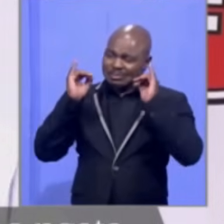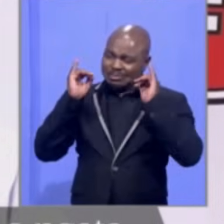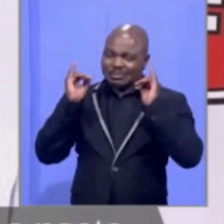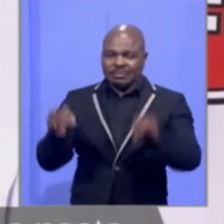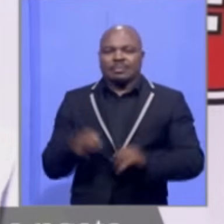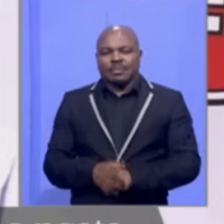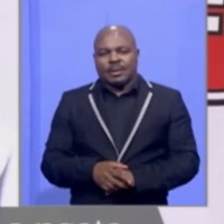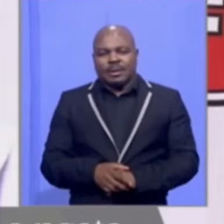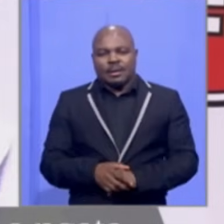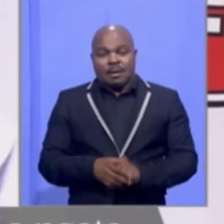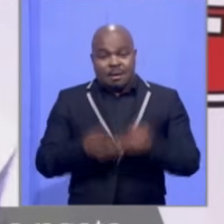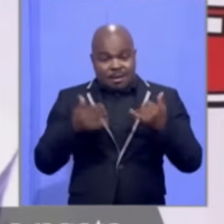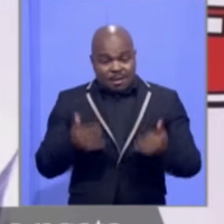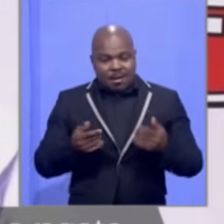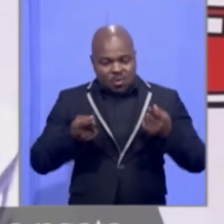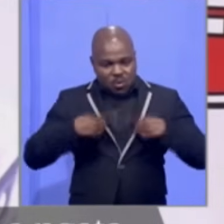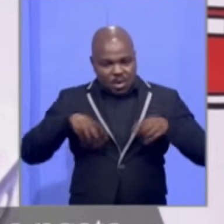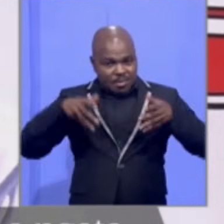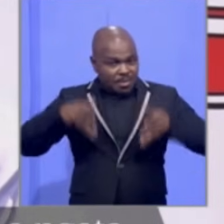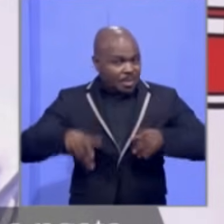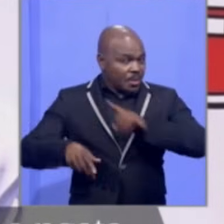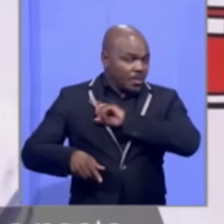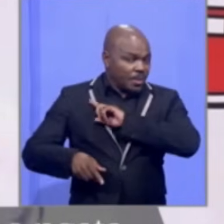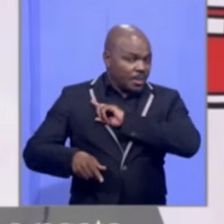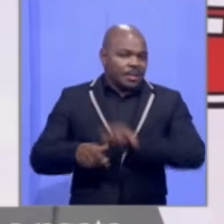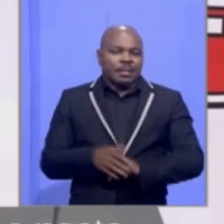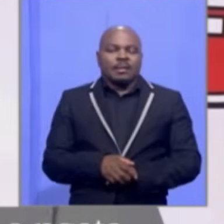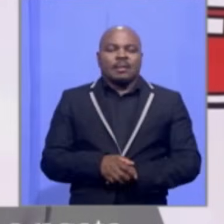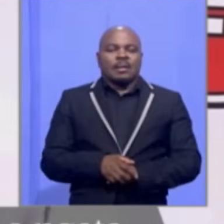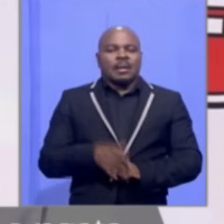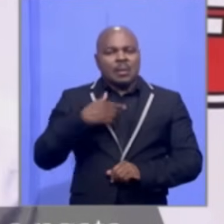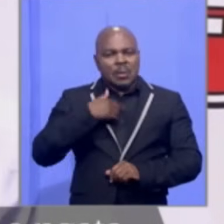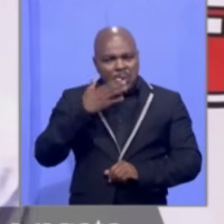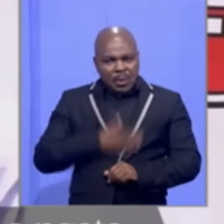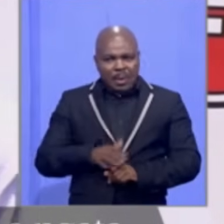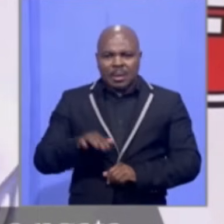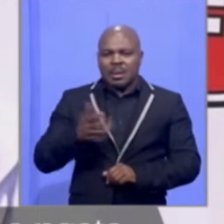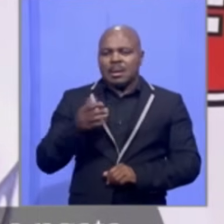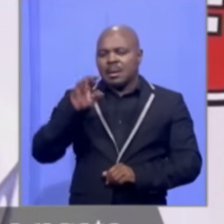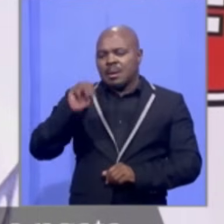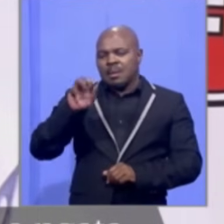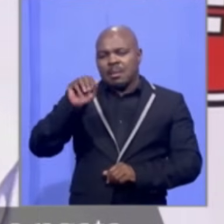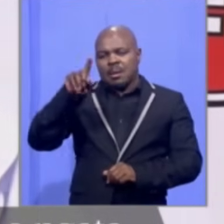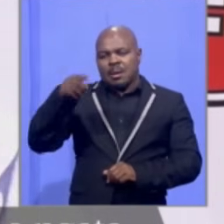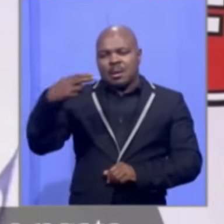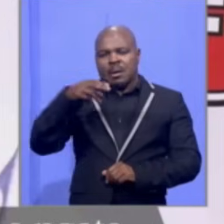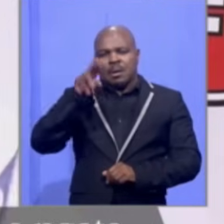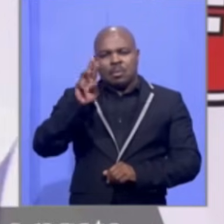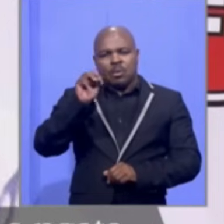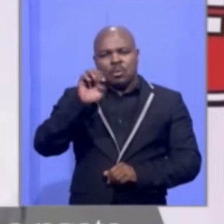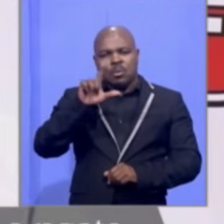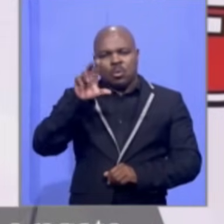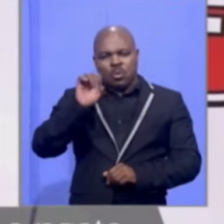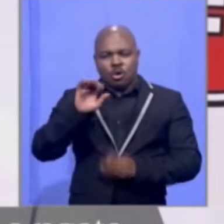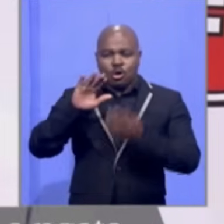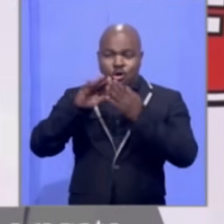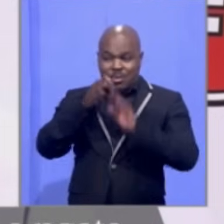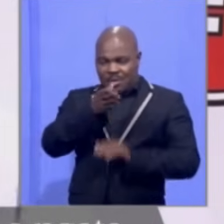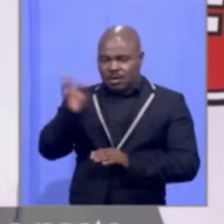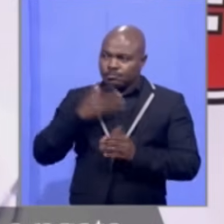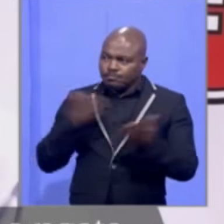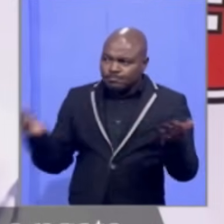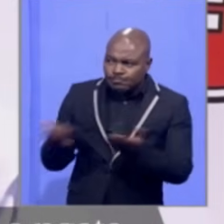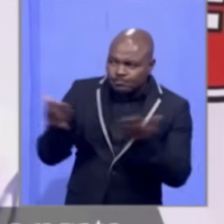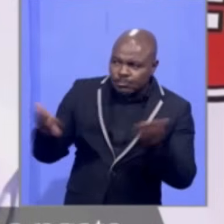the reason why we are here, we want to activate people of Mapumulo because they know